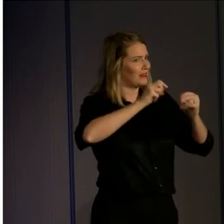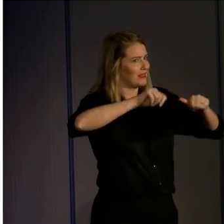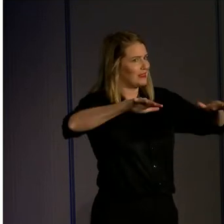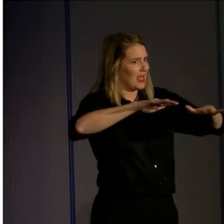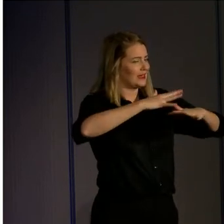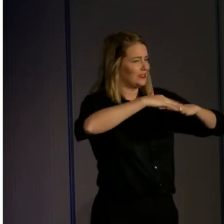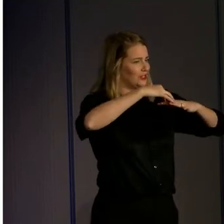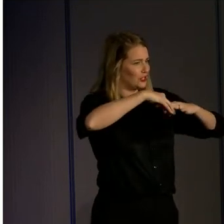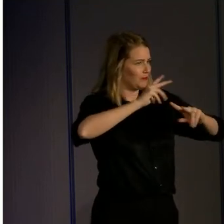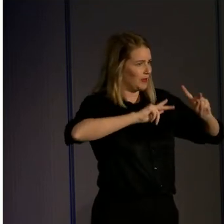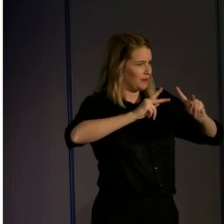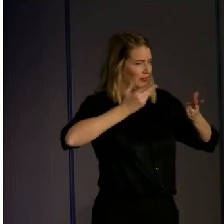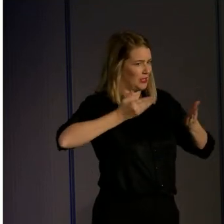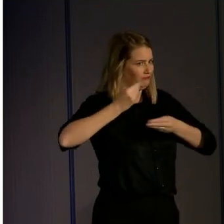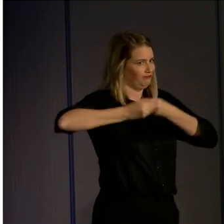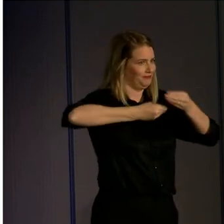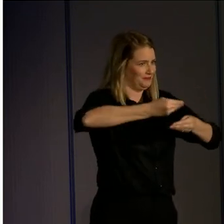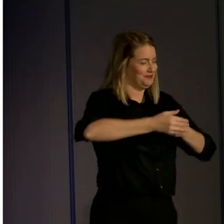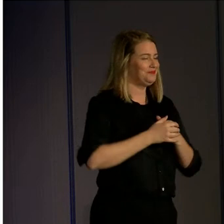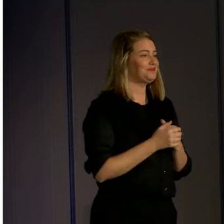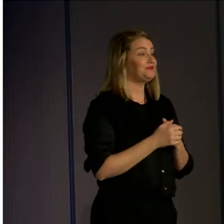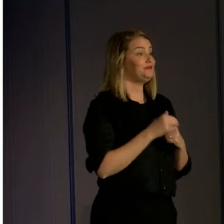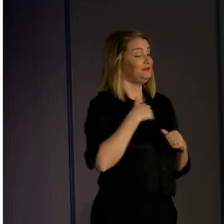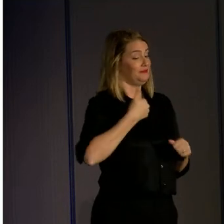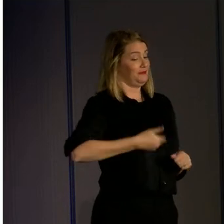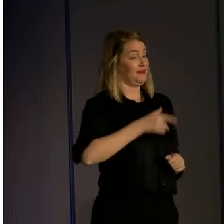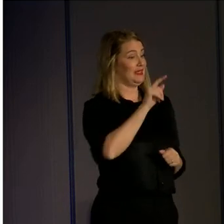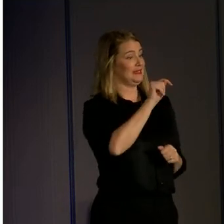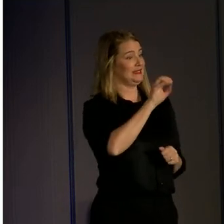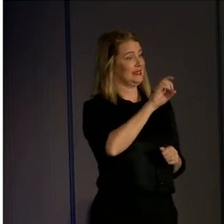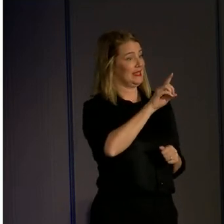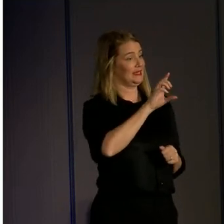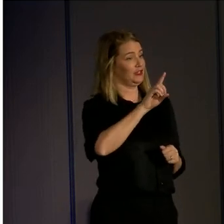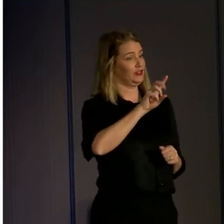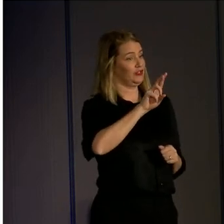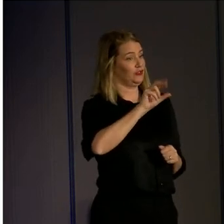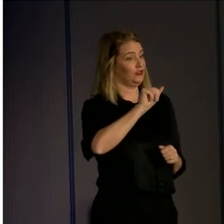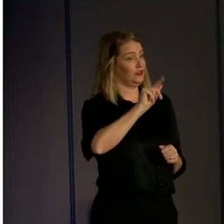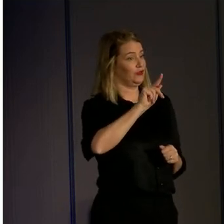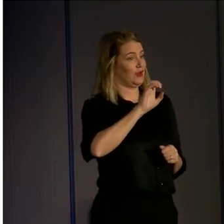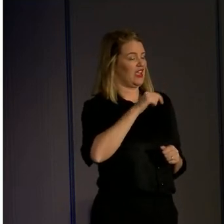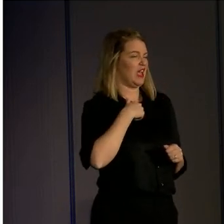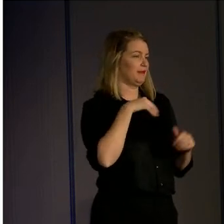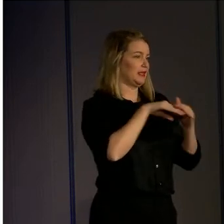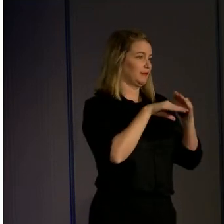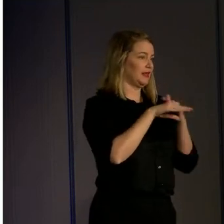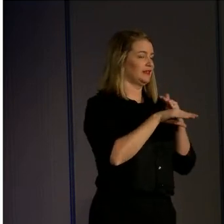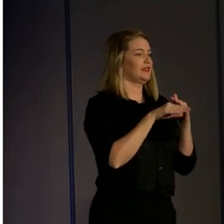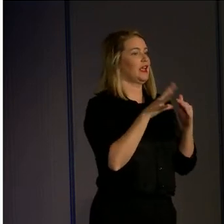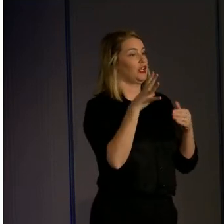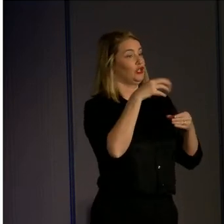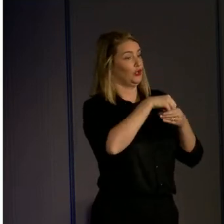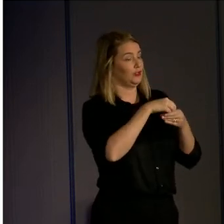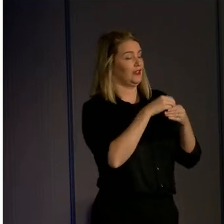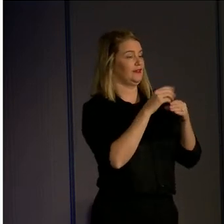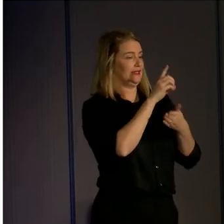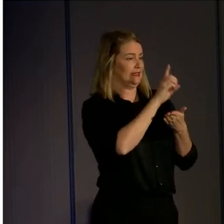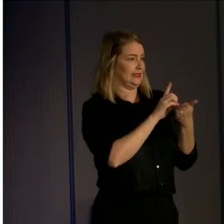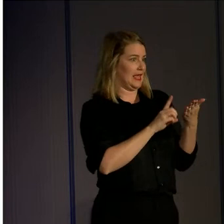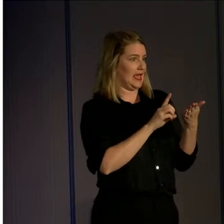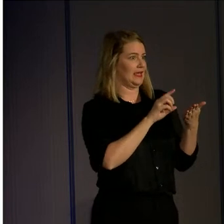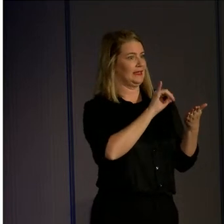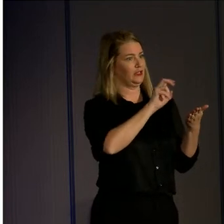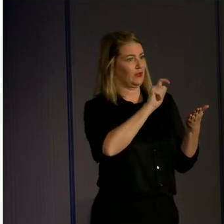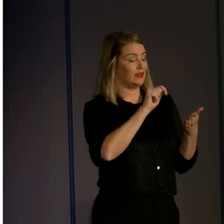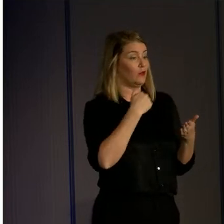So let me tell you a little bit about myself. My name is Ted Drake, and I'm the Accessibility and Inclusive Design Leader at Intuit. We make